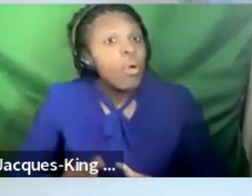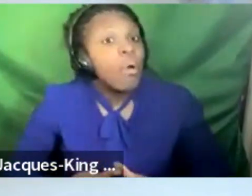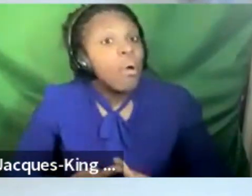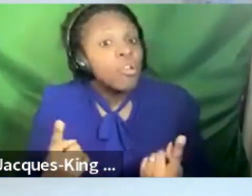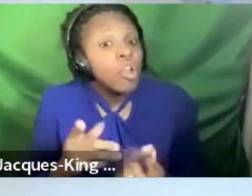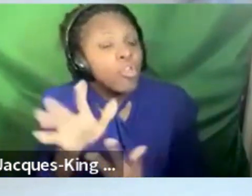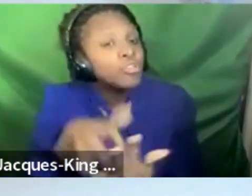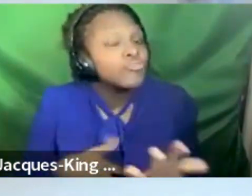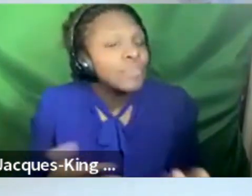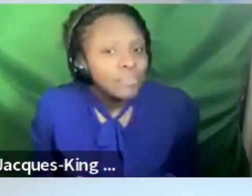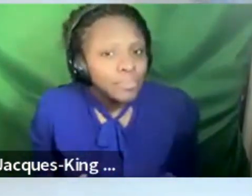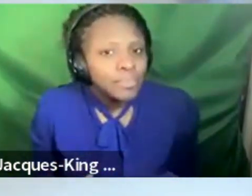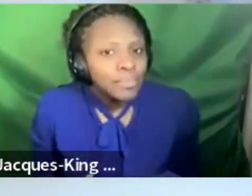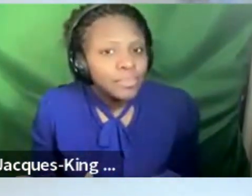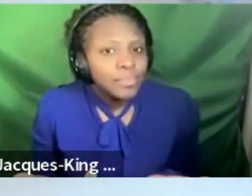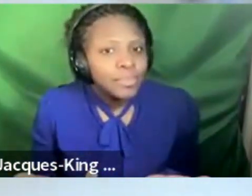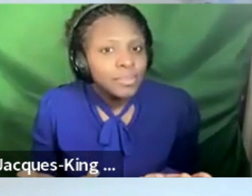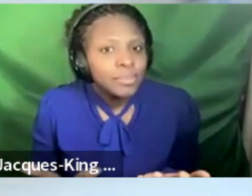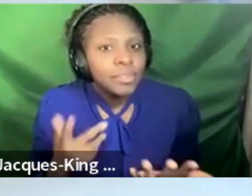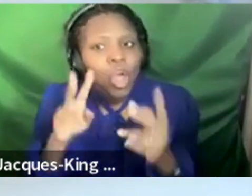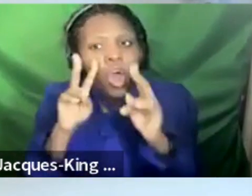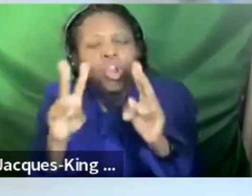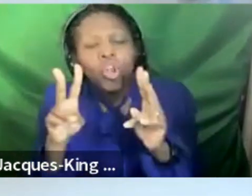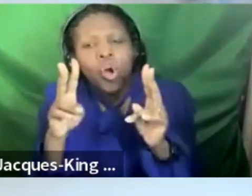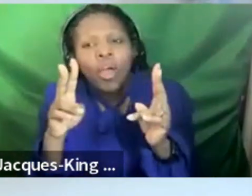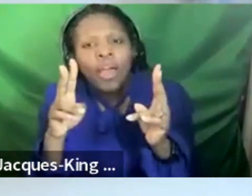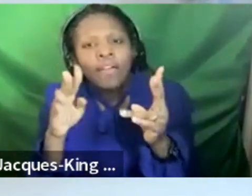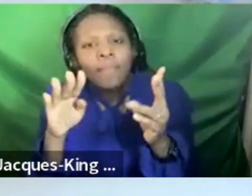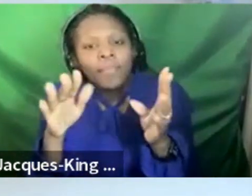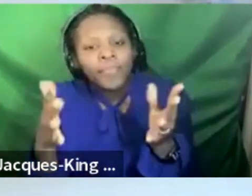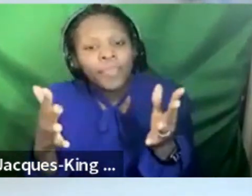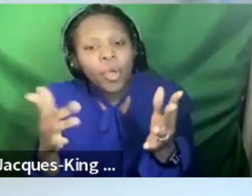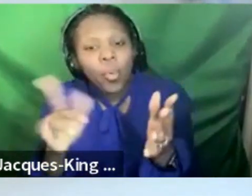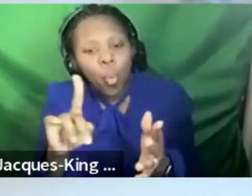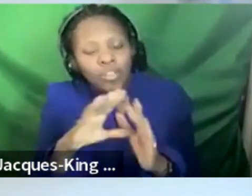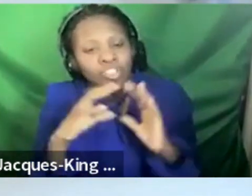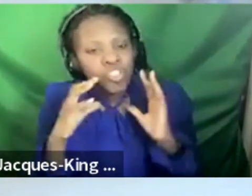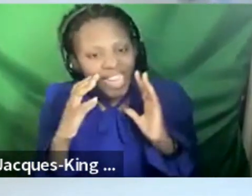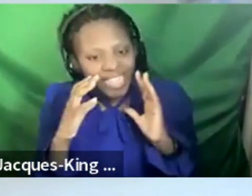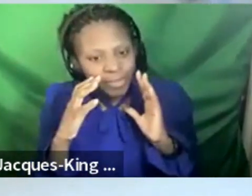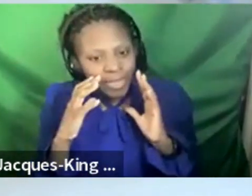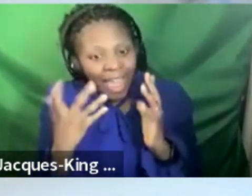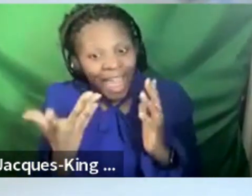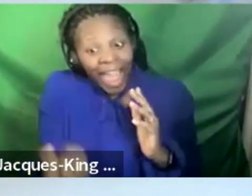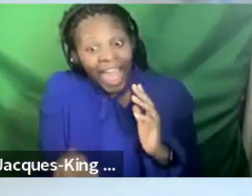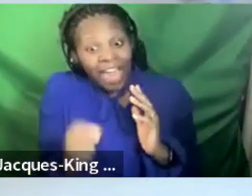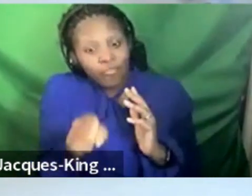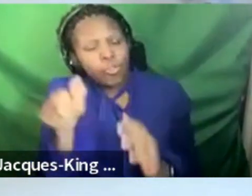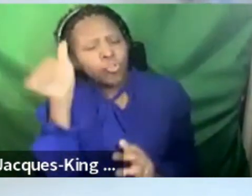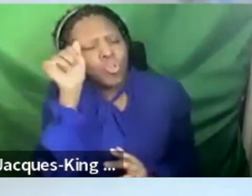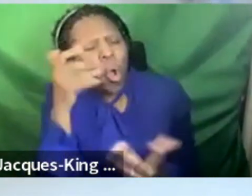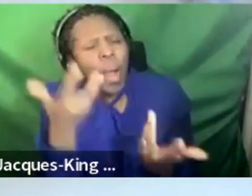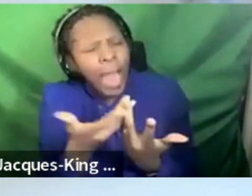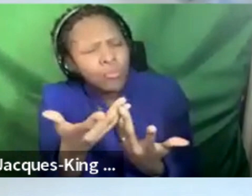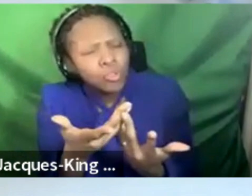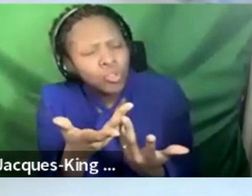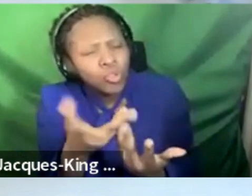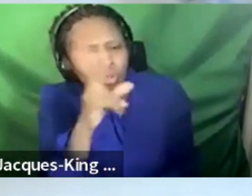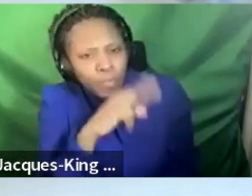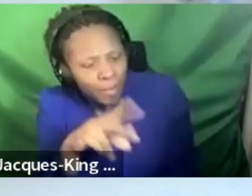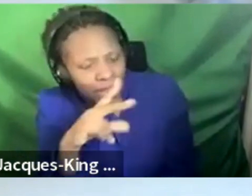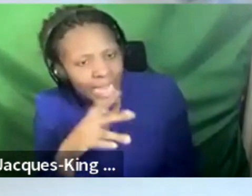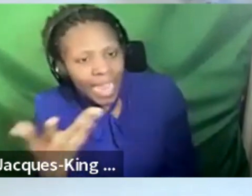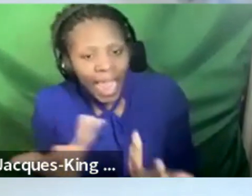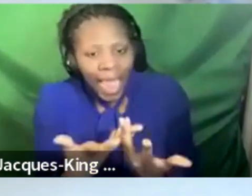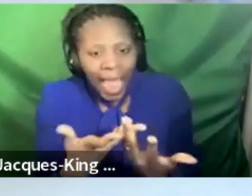if you want to fight the script, do another script. But look at the gifts that Shakespeare's giving you, and you'll know how to move, and